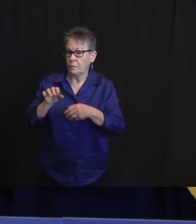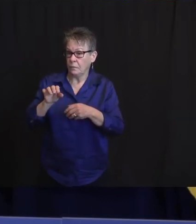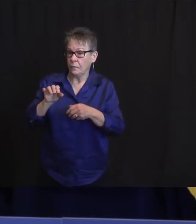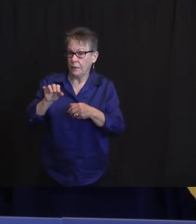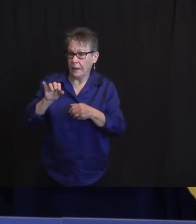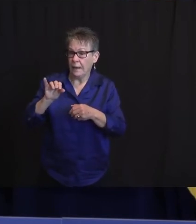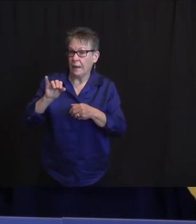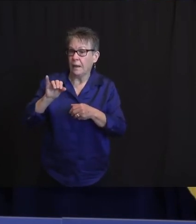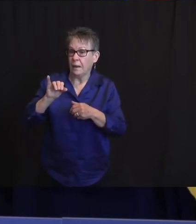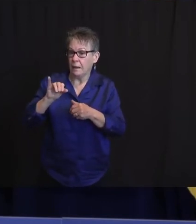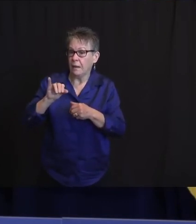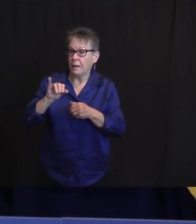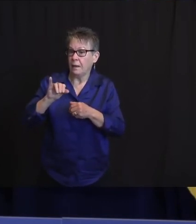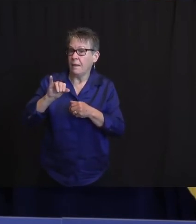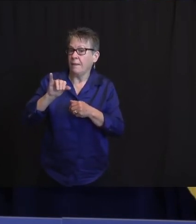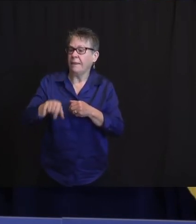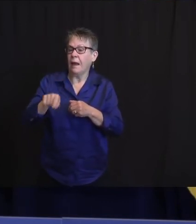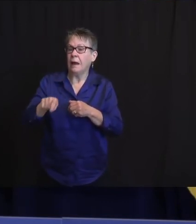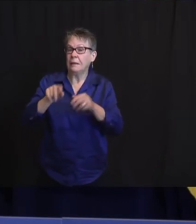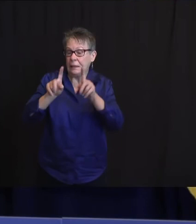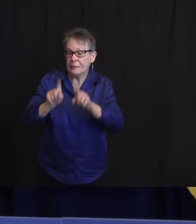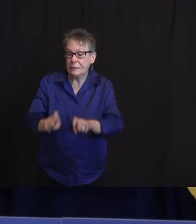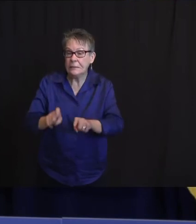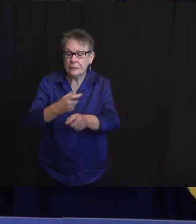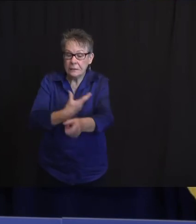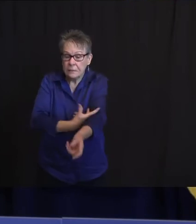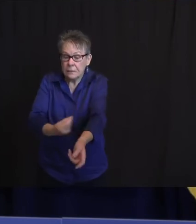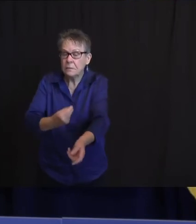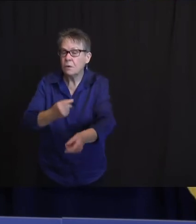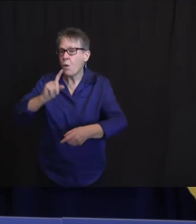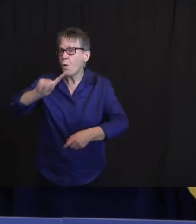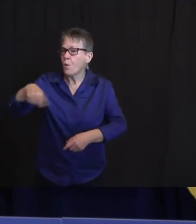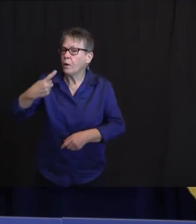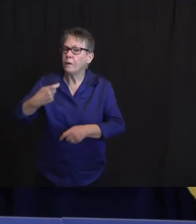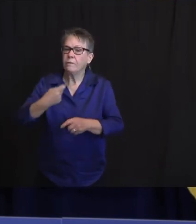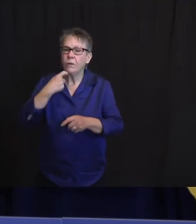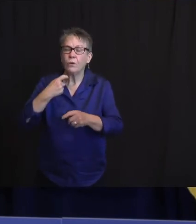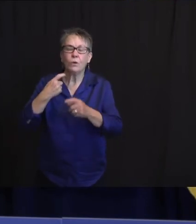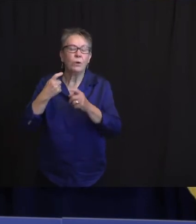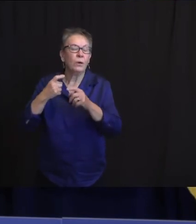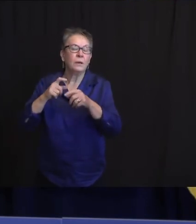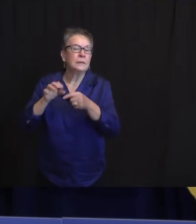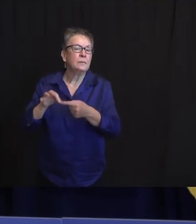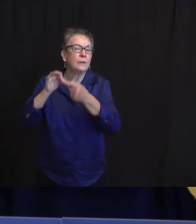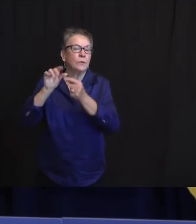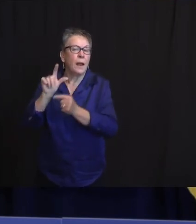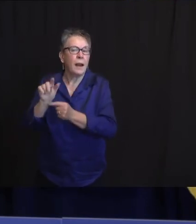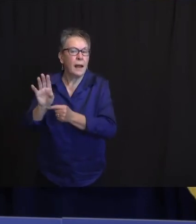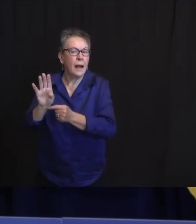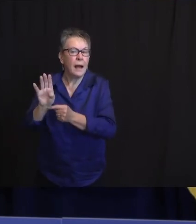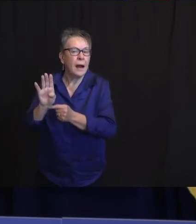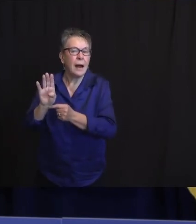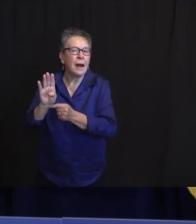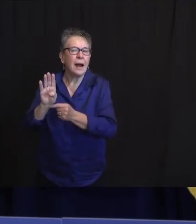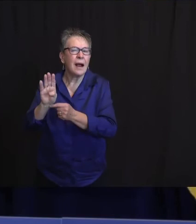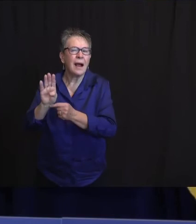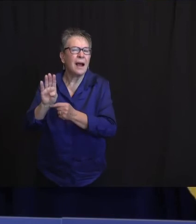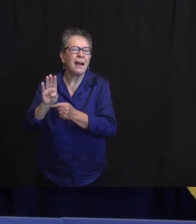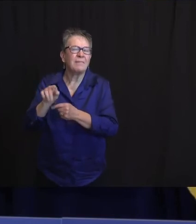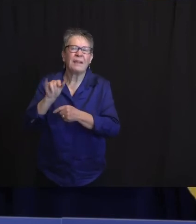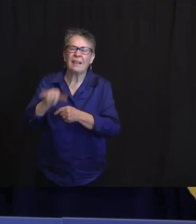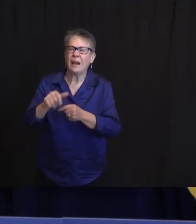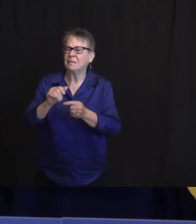specialized labs, it is relatively a slow process with a longer turnaround time. The antigen test, on the other